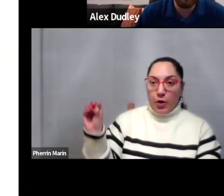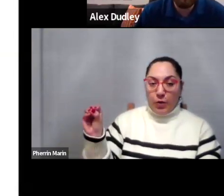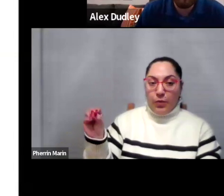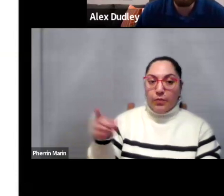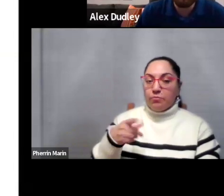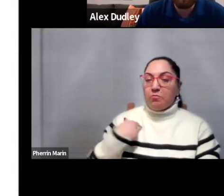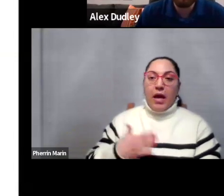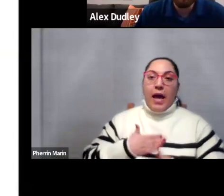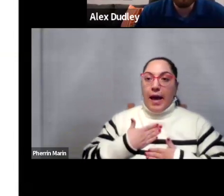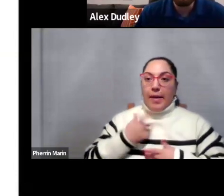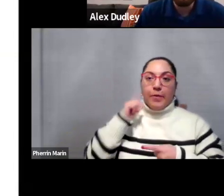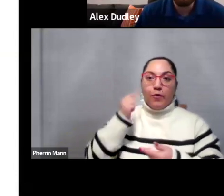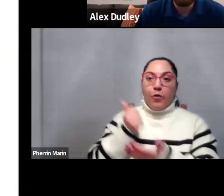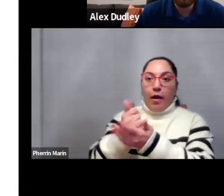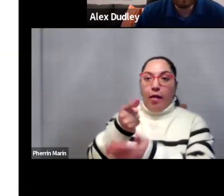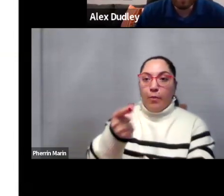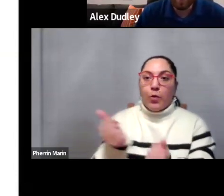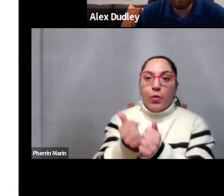can do to help.